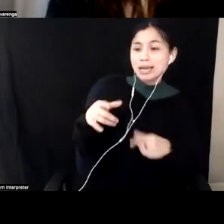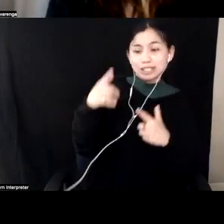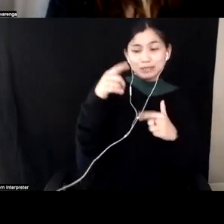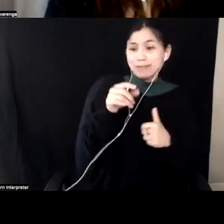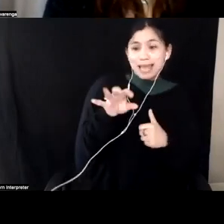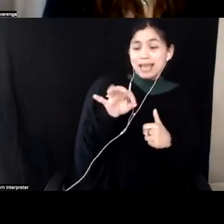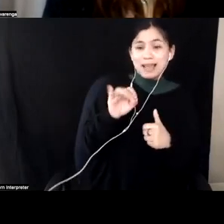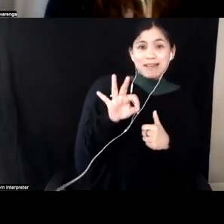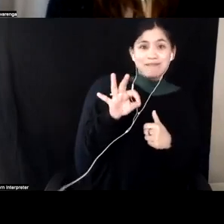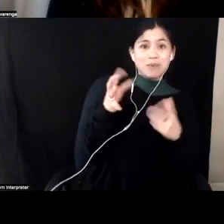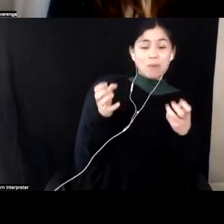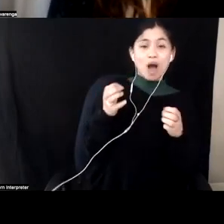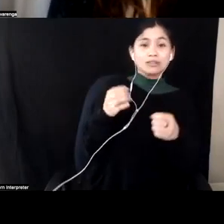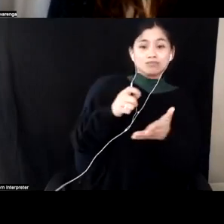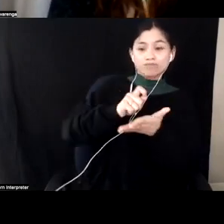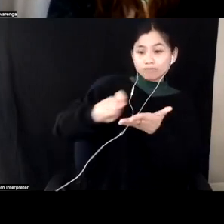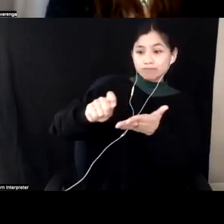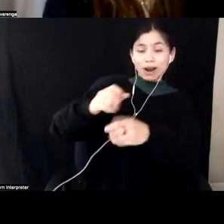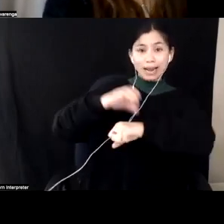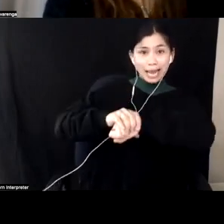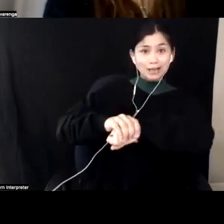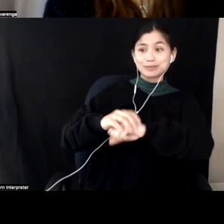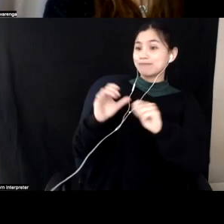know, if they're writing in English, we support them with